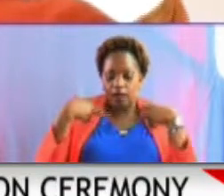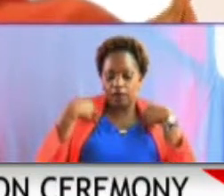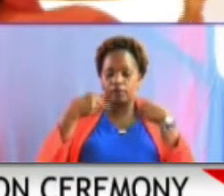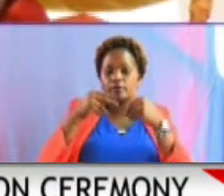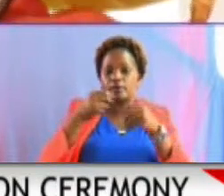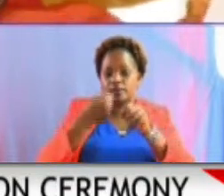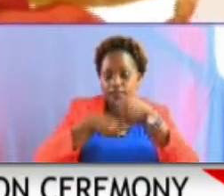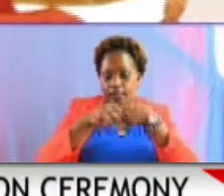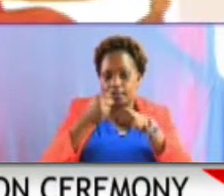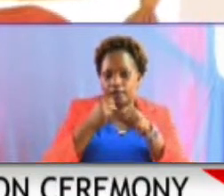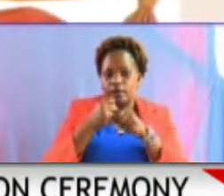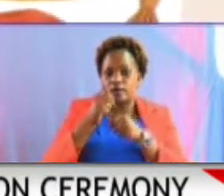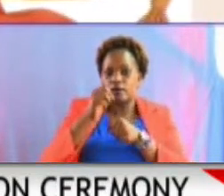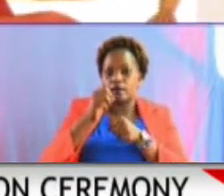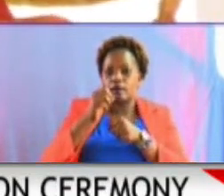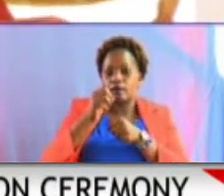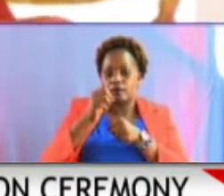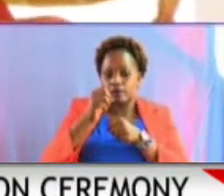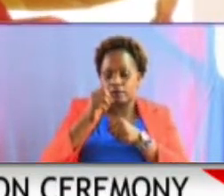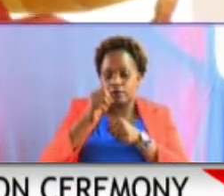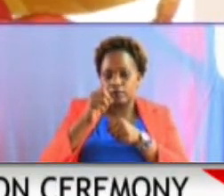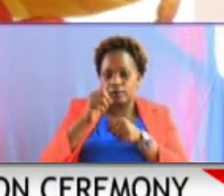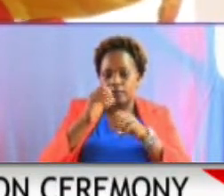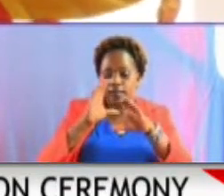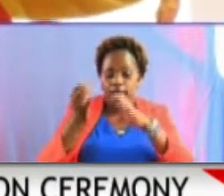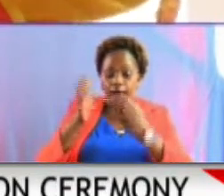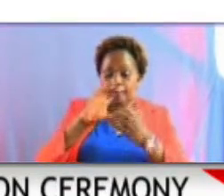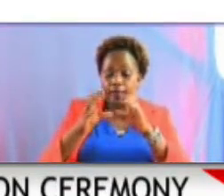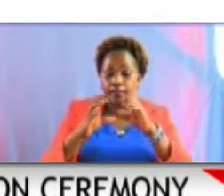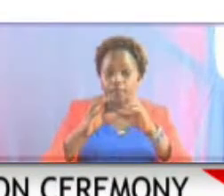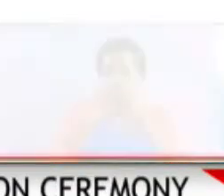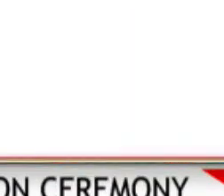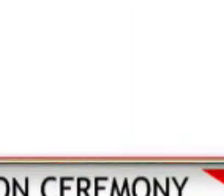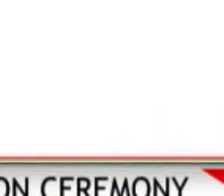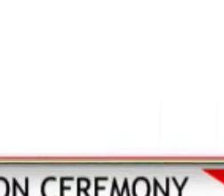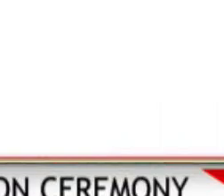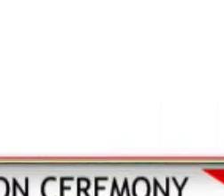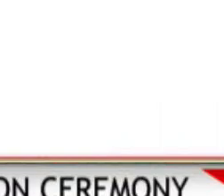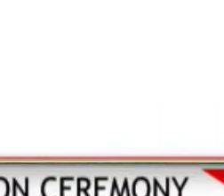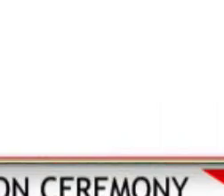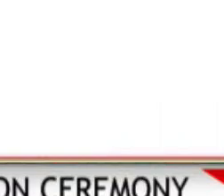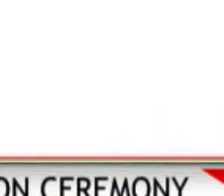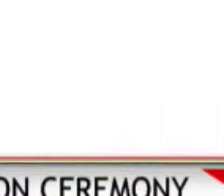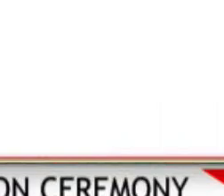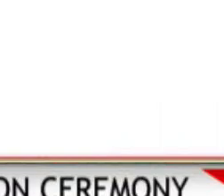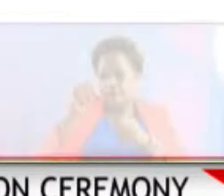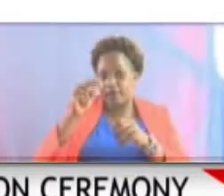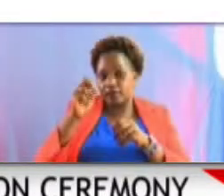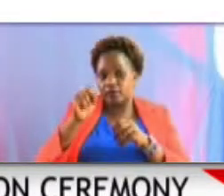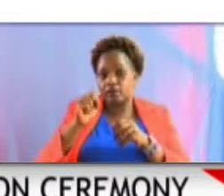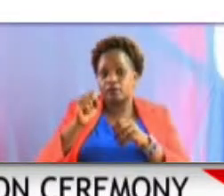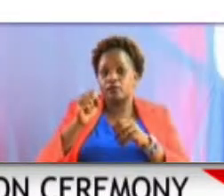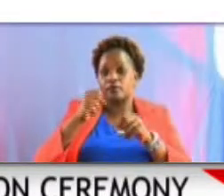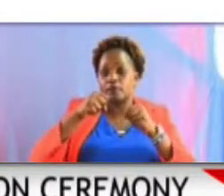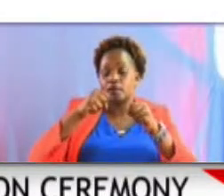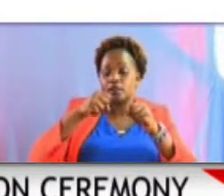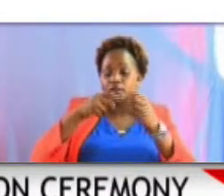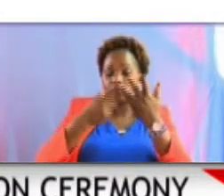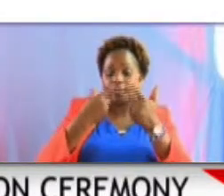Sciences. Master of Science in Chemistry, Kepkemoi Evans. Master of Science in